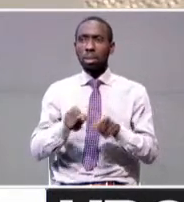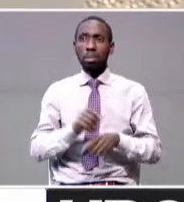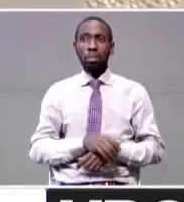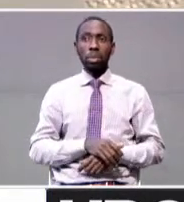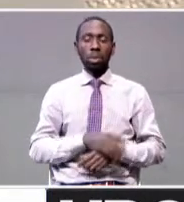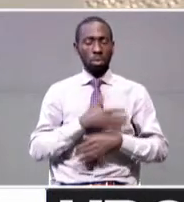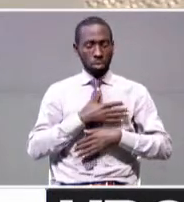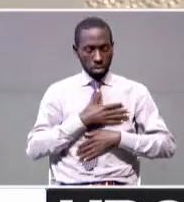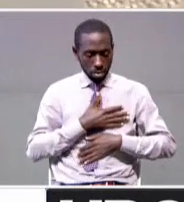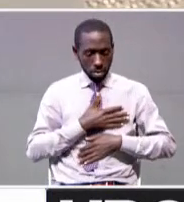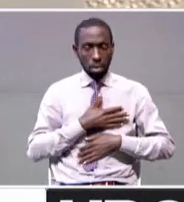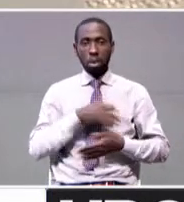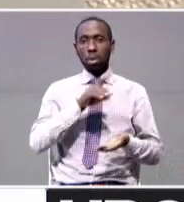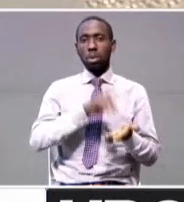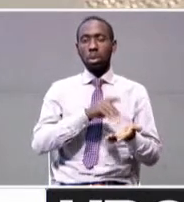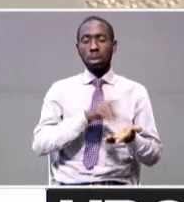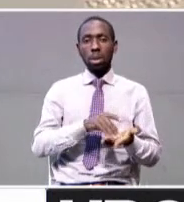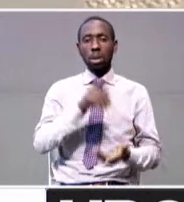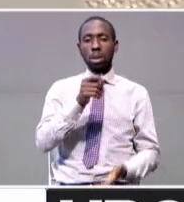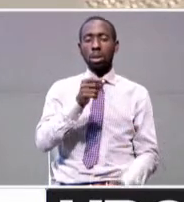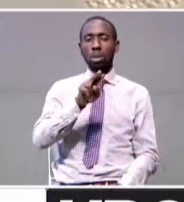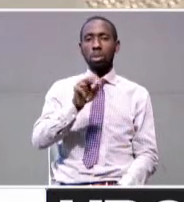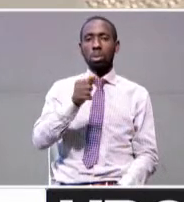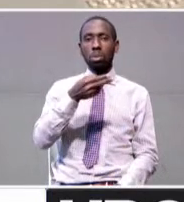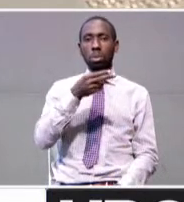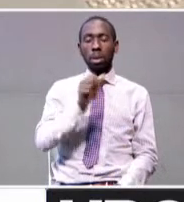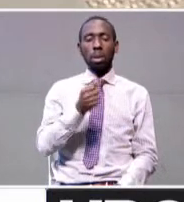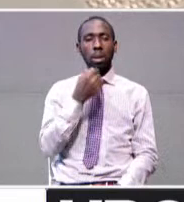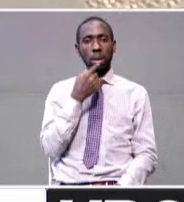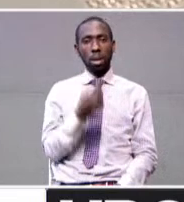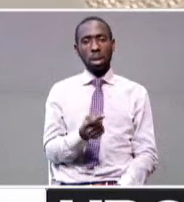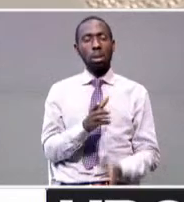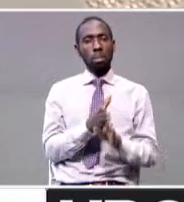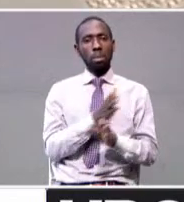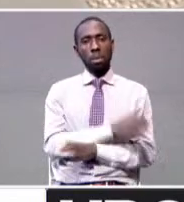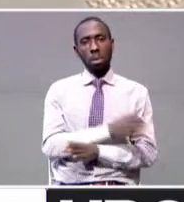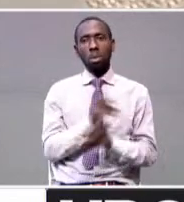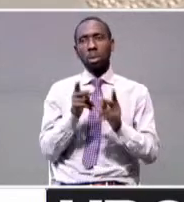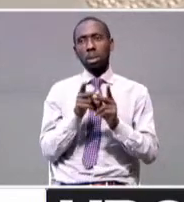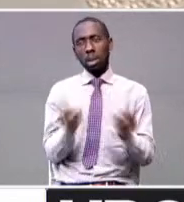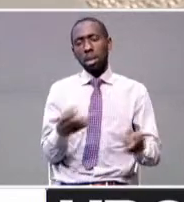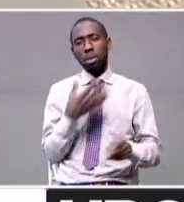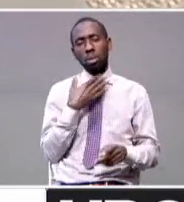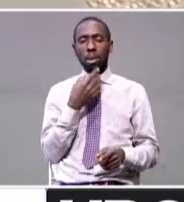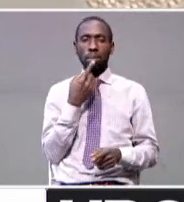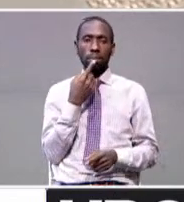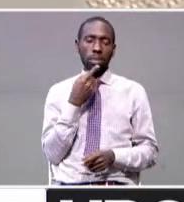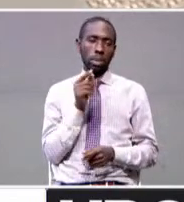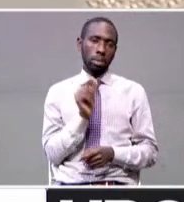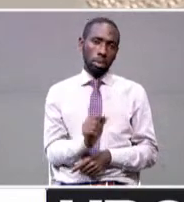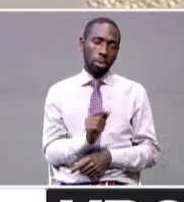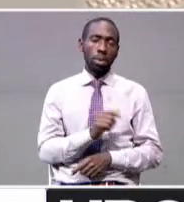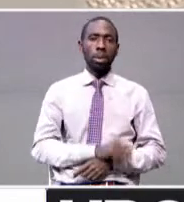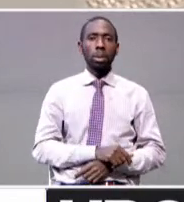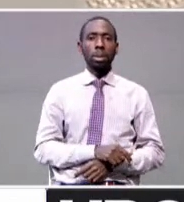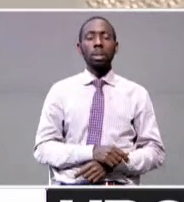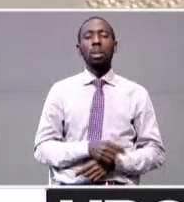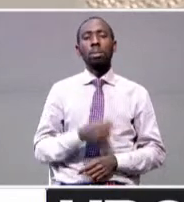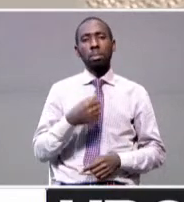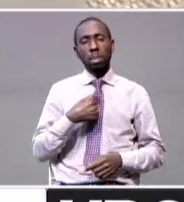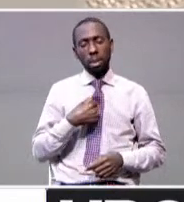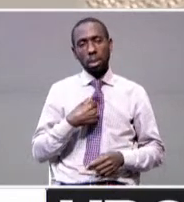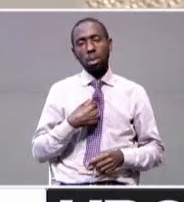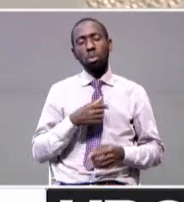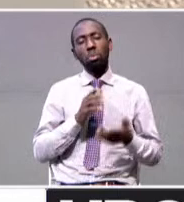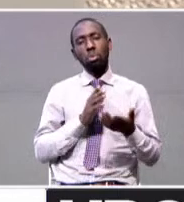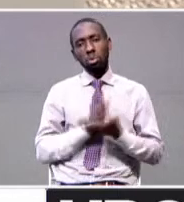Oweekitiibwa Dr. Twaha n'atugamba nti nga tetunatandika ayinayo kyabadde ayagala otubuulira nti yeemenye